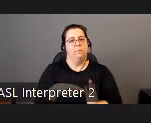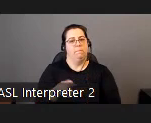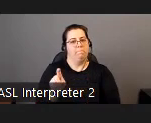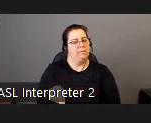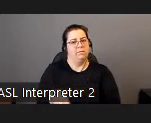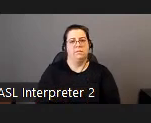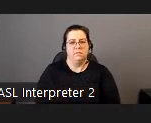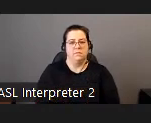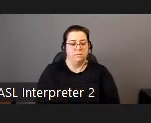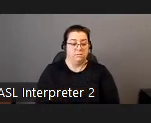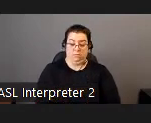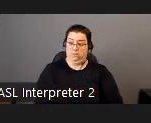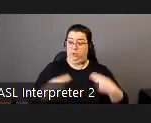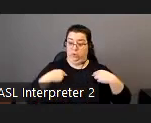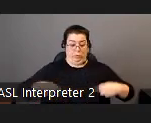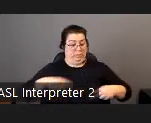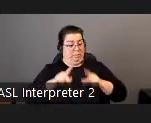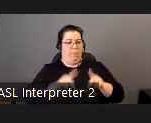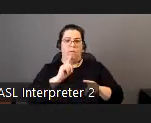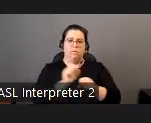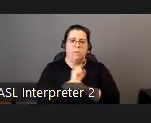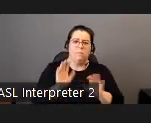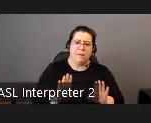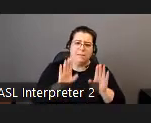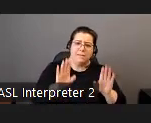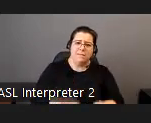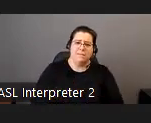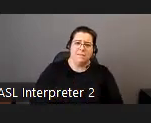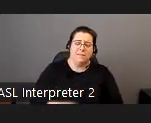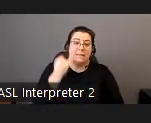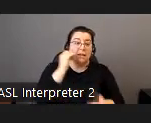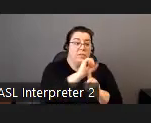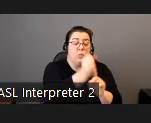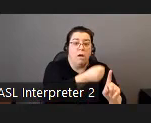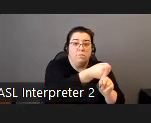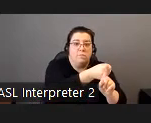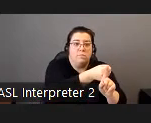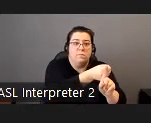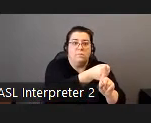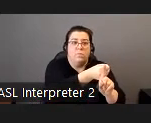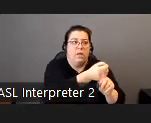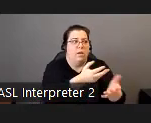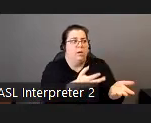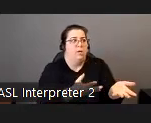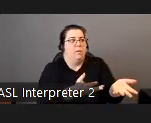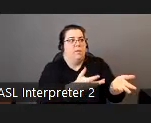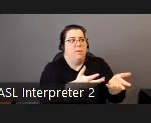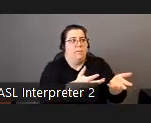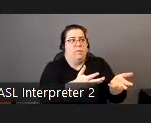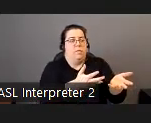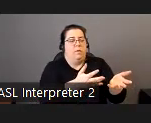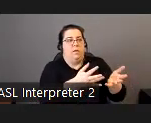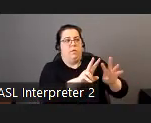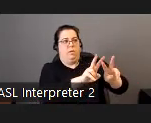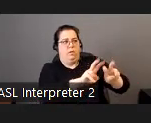When impossible situations come, we figure out how to make change,